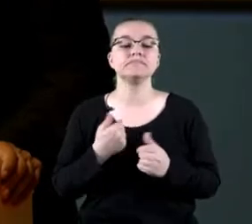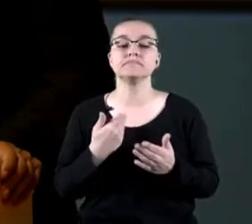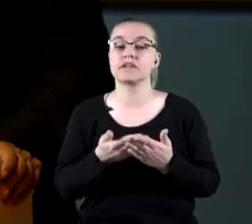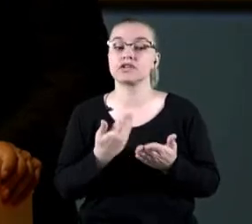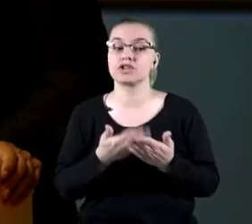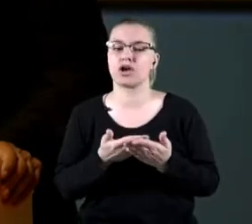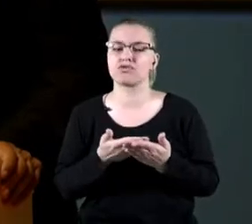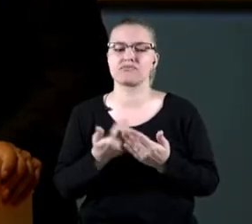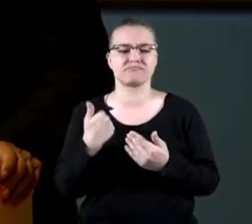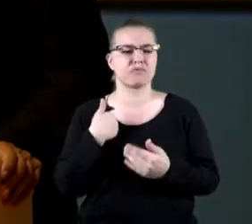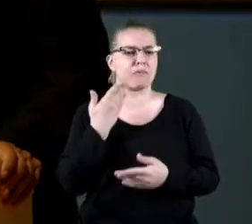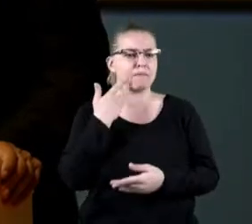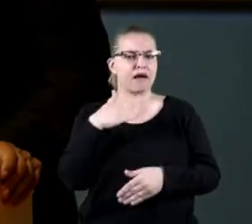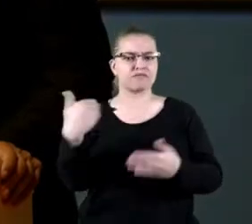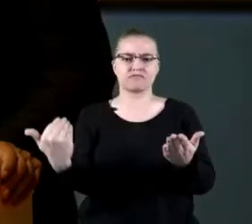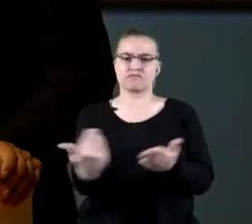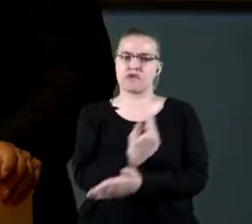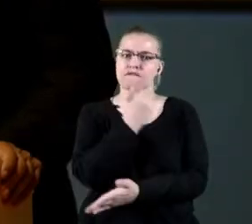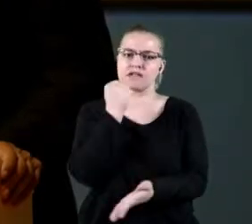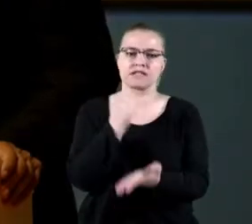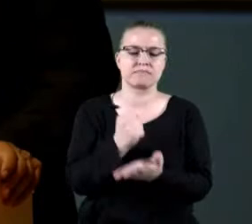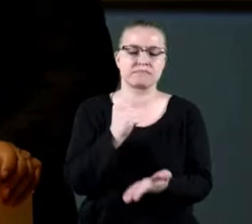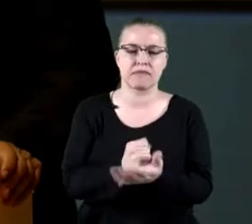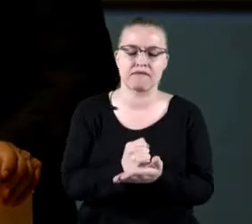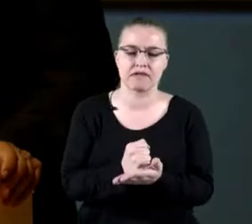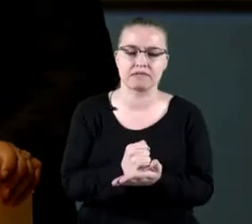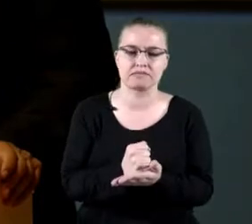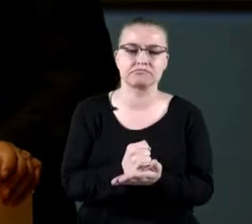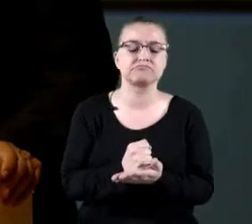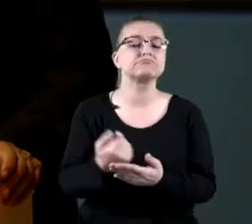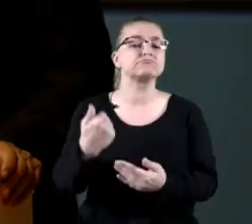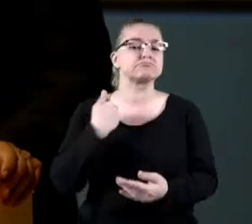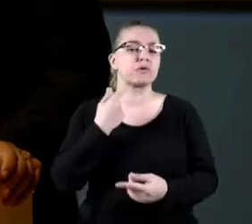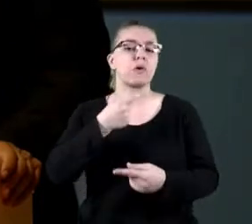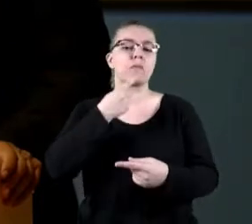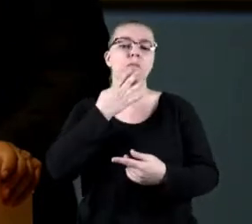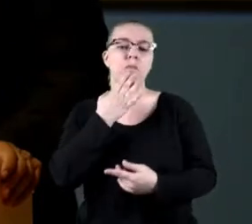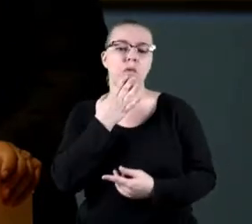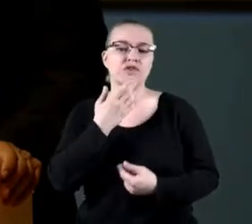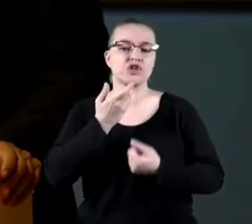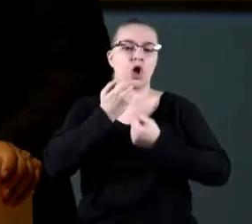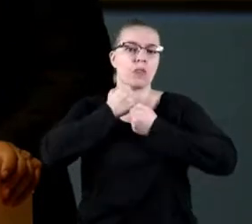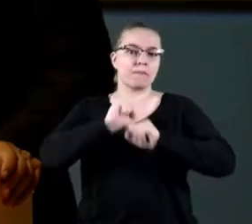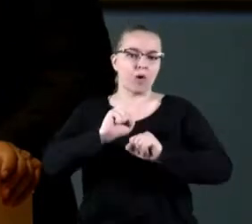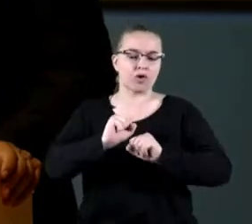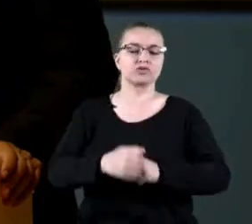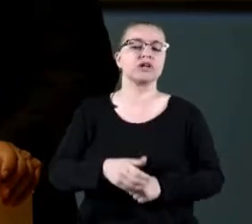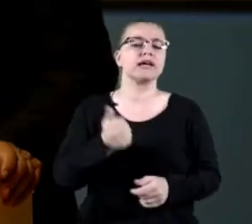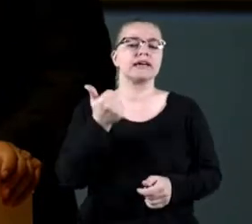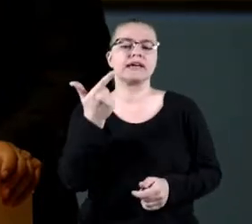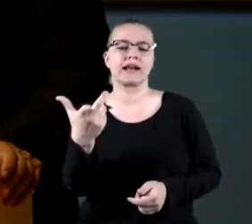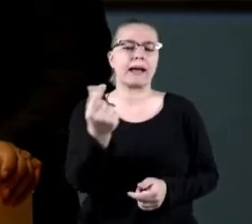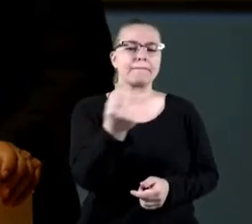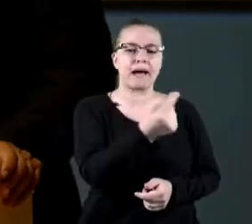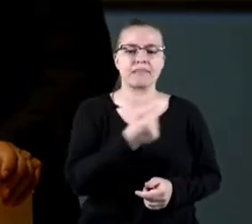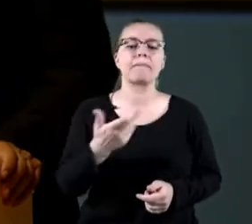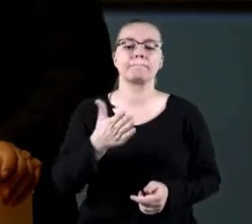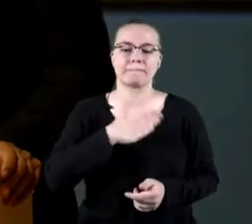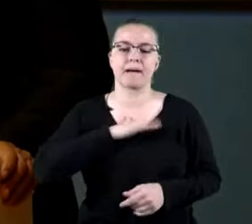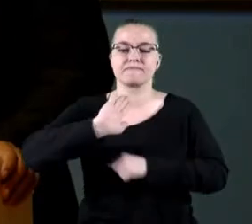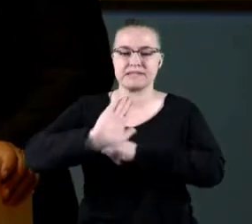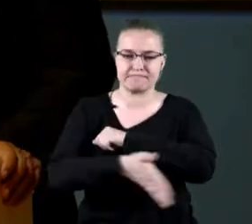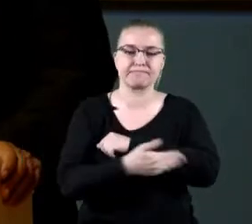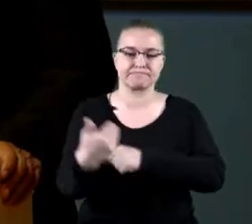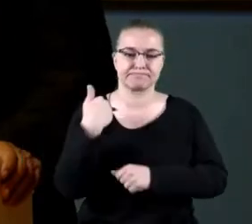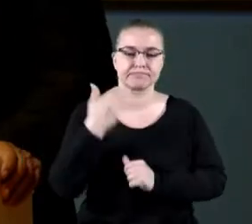we started discussing about the concepts of resilience, we have some partners and donors that supported us. Among them